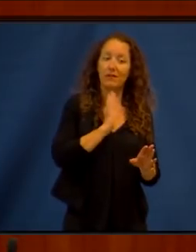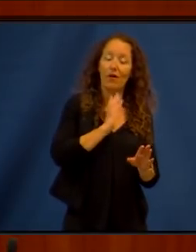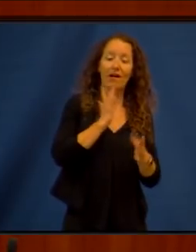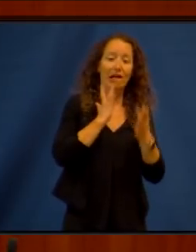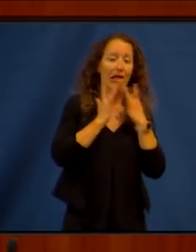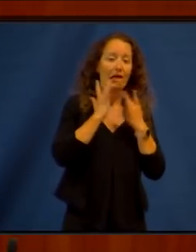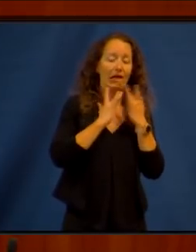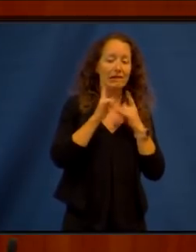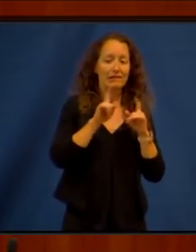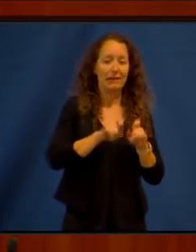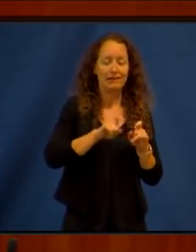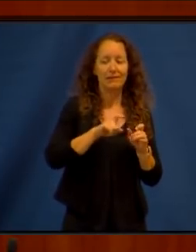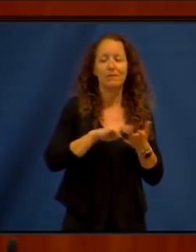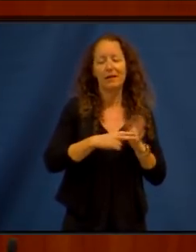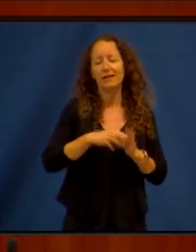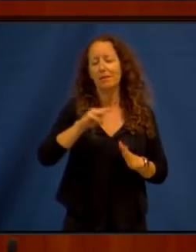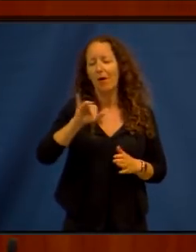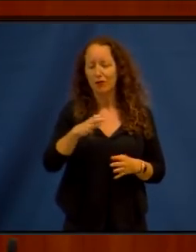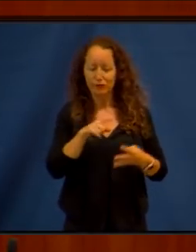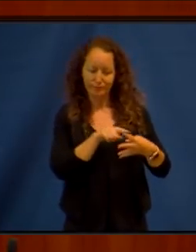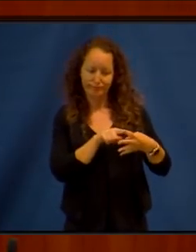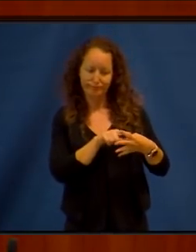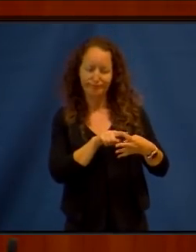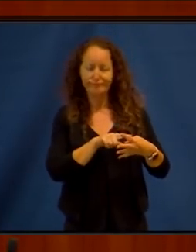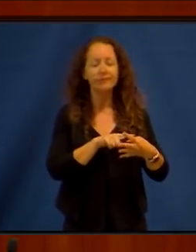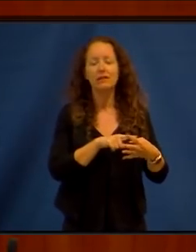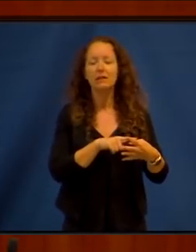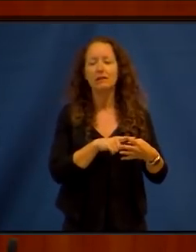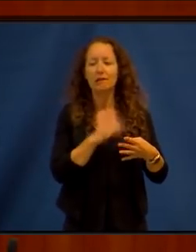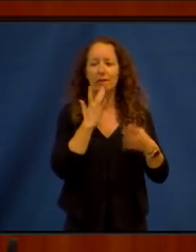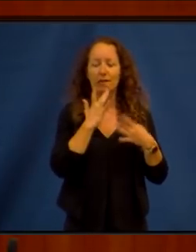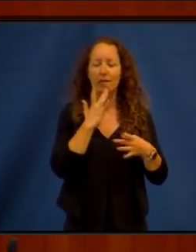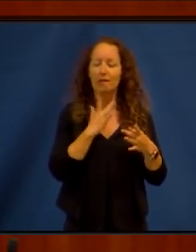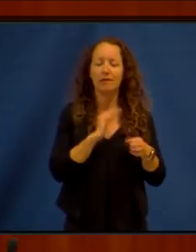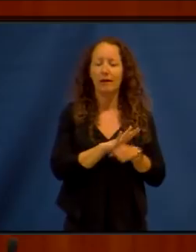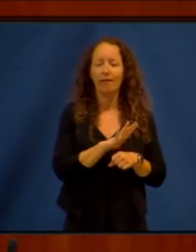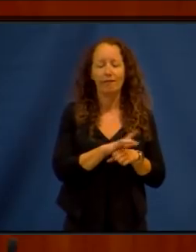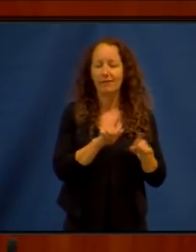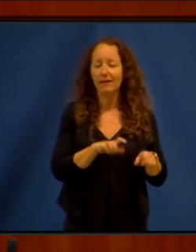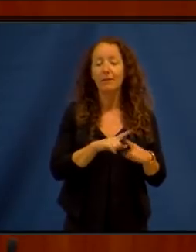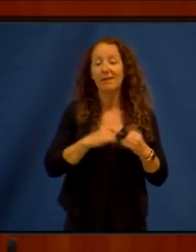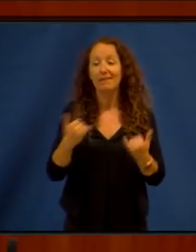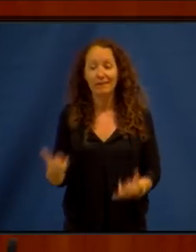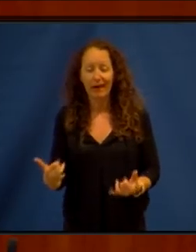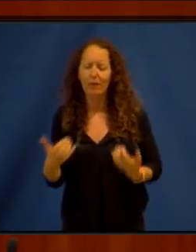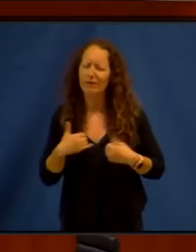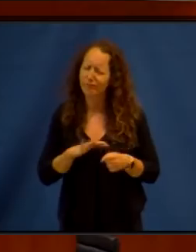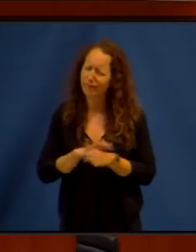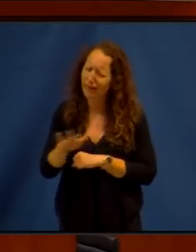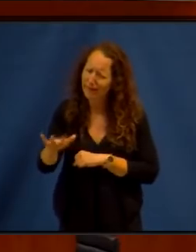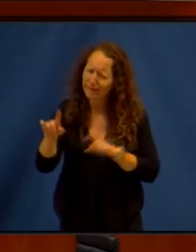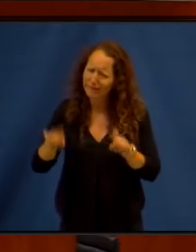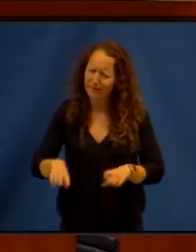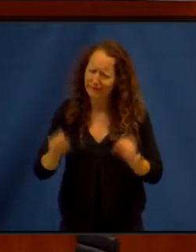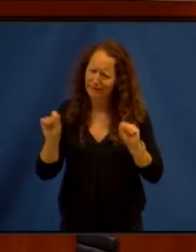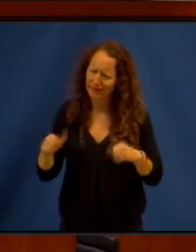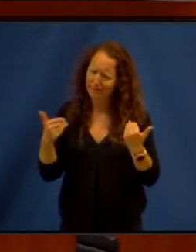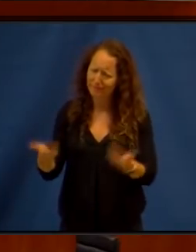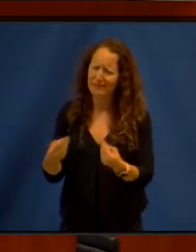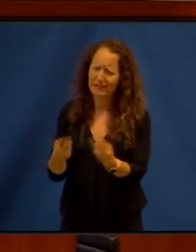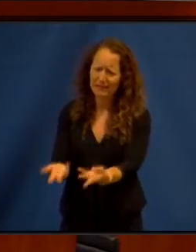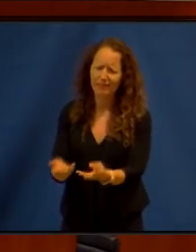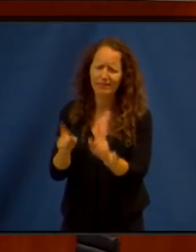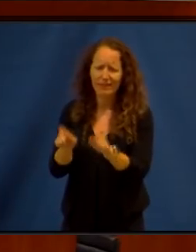talking about the first week in March. But today we have plenty. That should not be an issue. Thank you. Do you have a